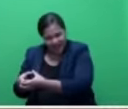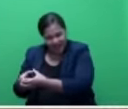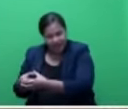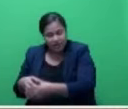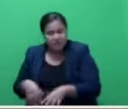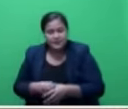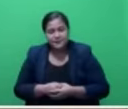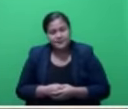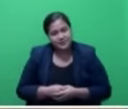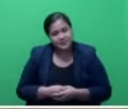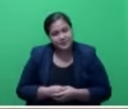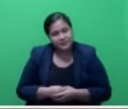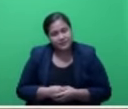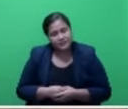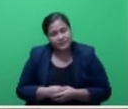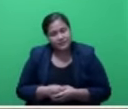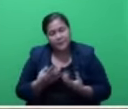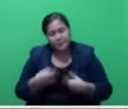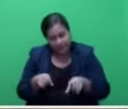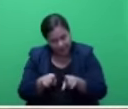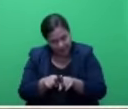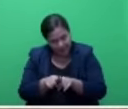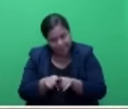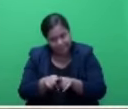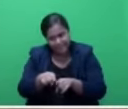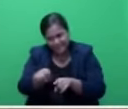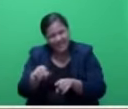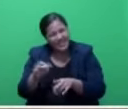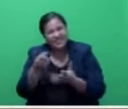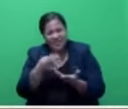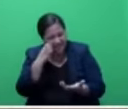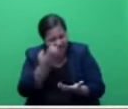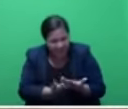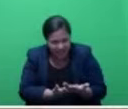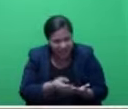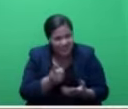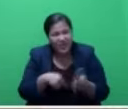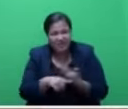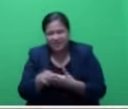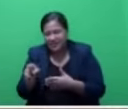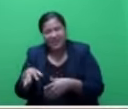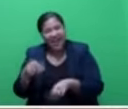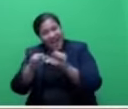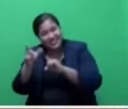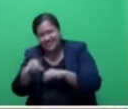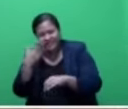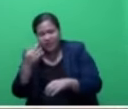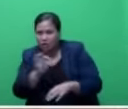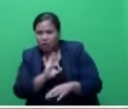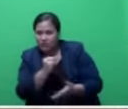where very similar facts, very similar evidence, assessors find not guilty. In other